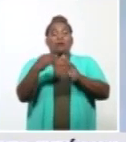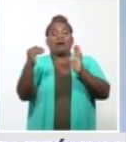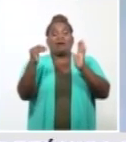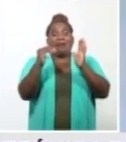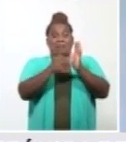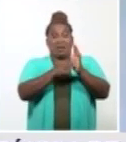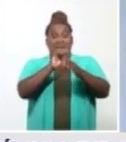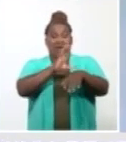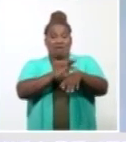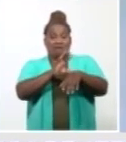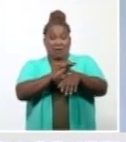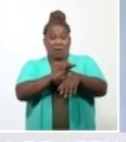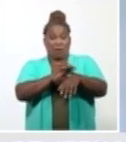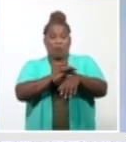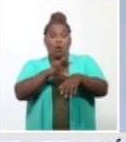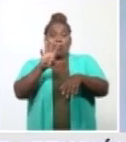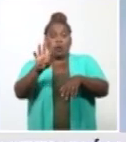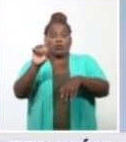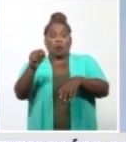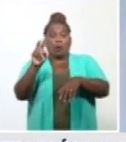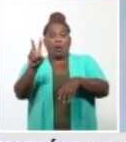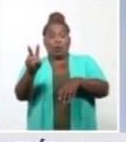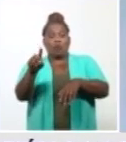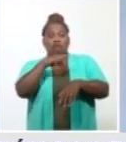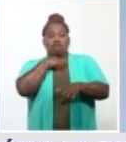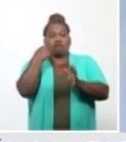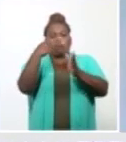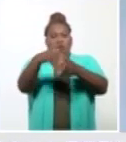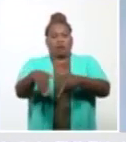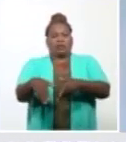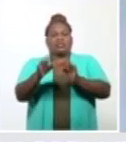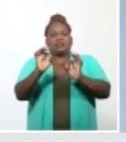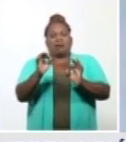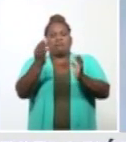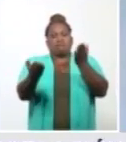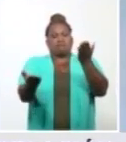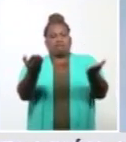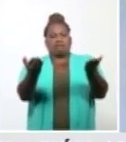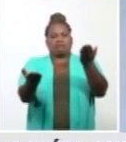1,947 patients we have diagnosed, as of last night at midnight,